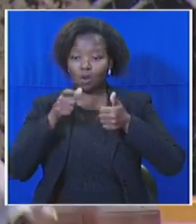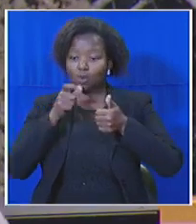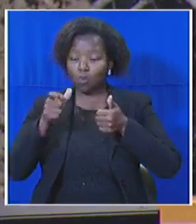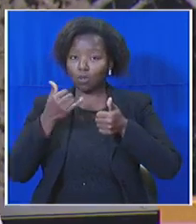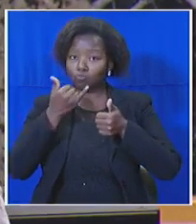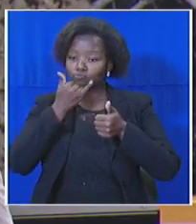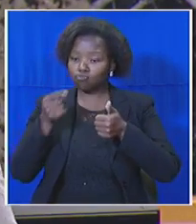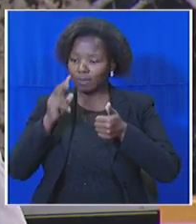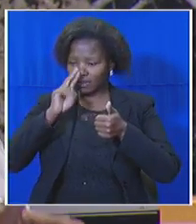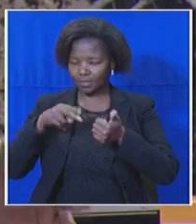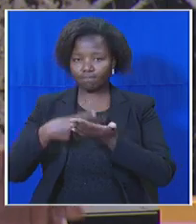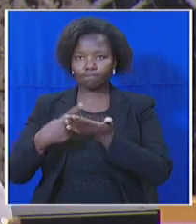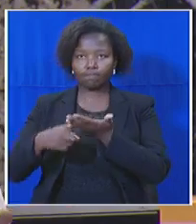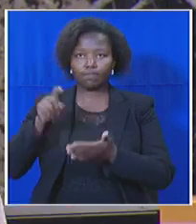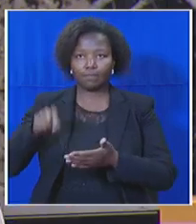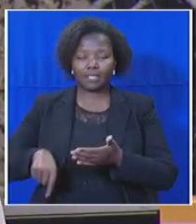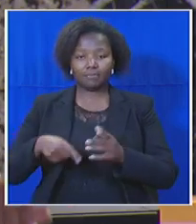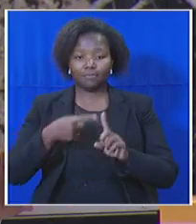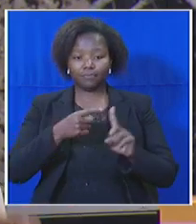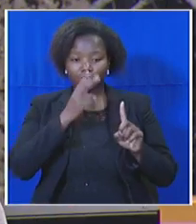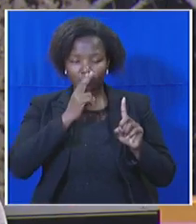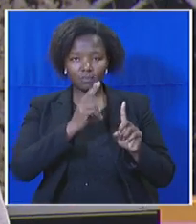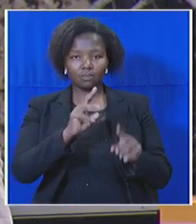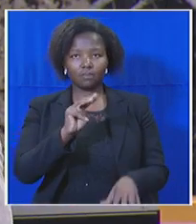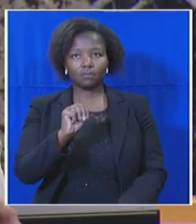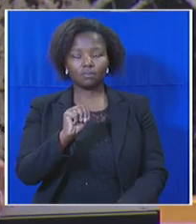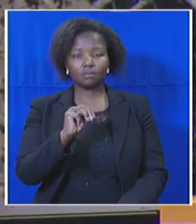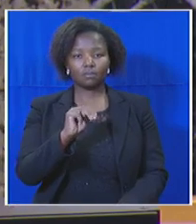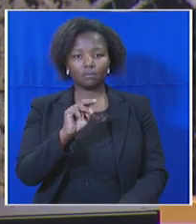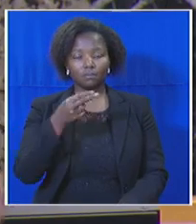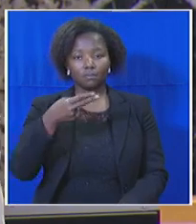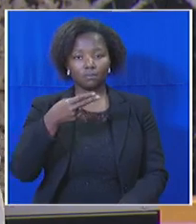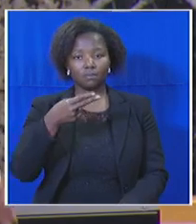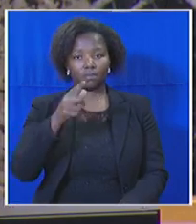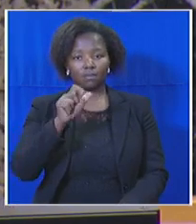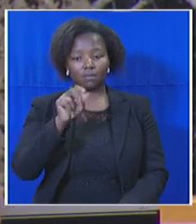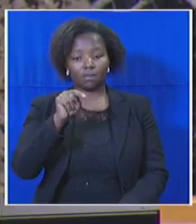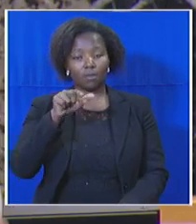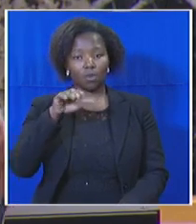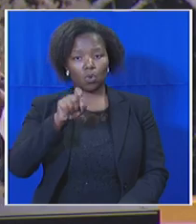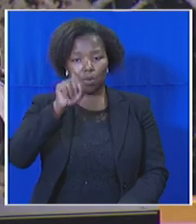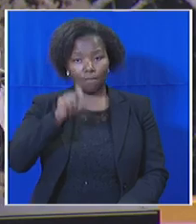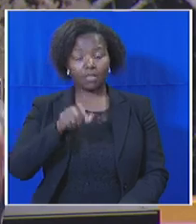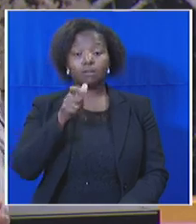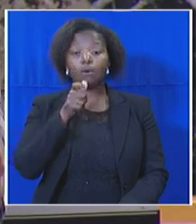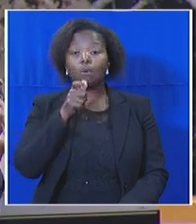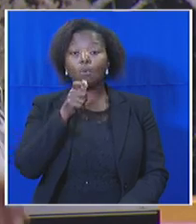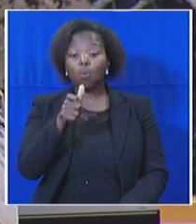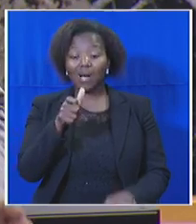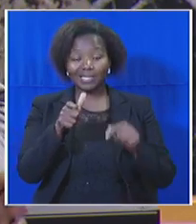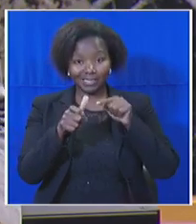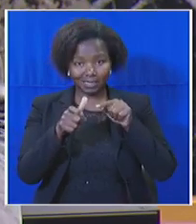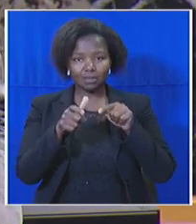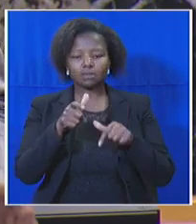Honorable Mhlongo for him to restore the dignity of this House and to withdraw that particular phrase which he